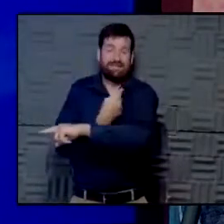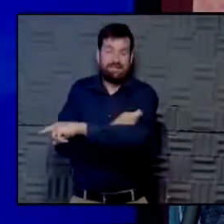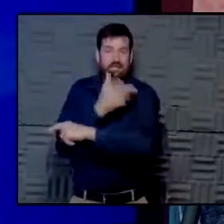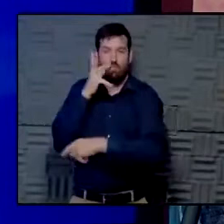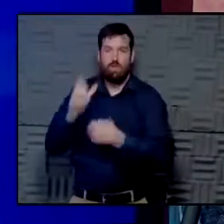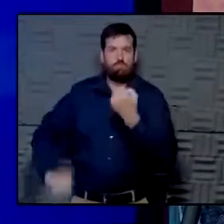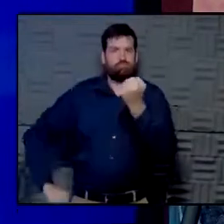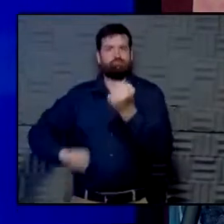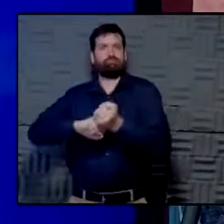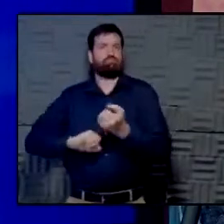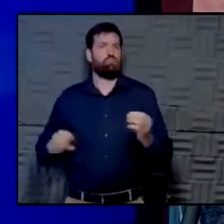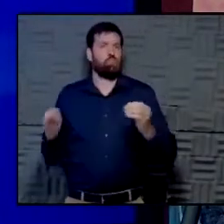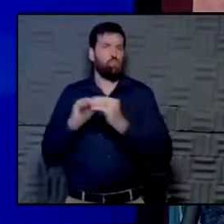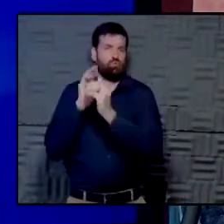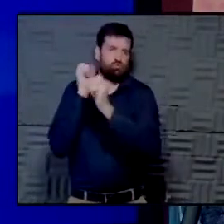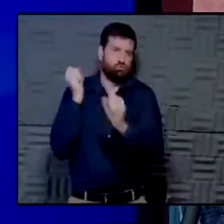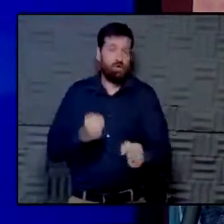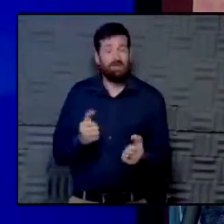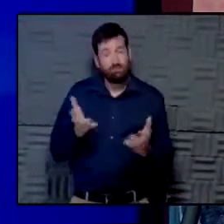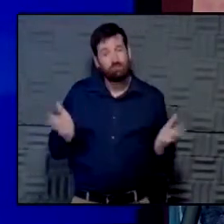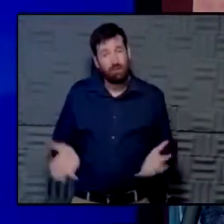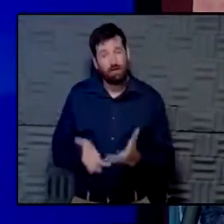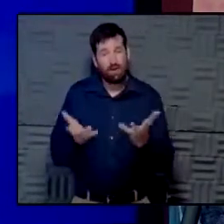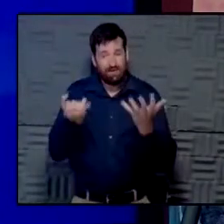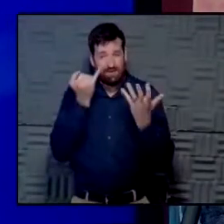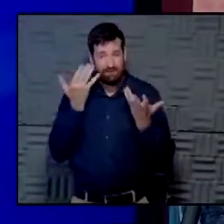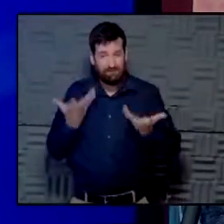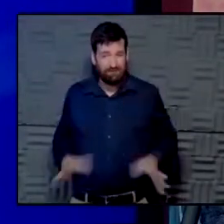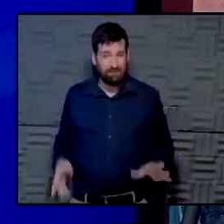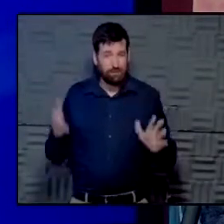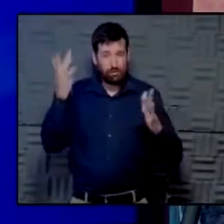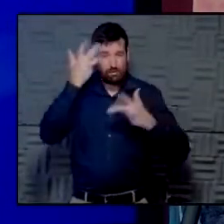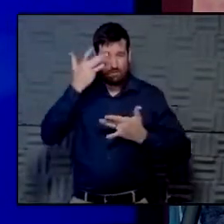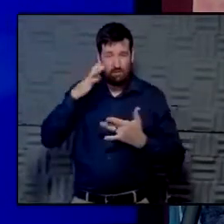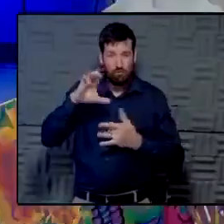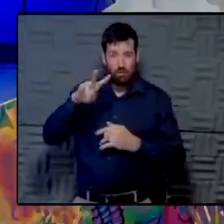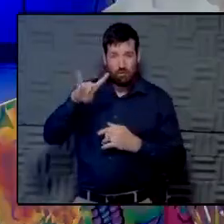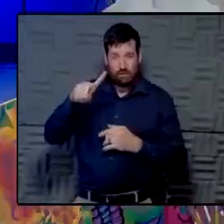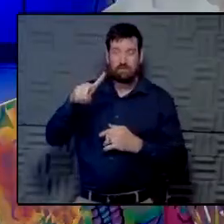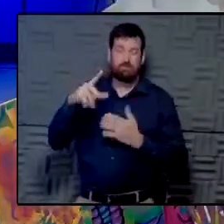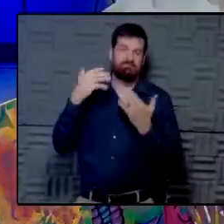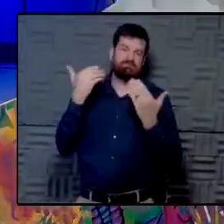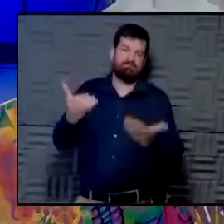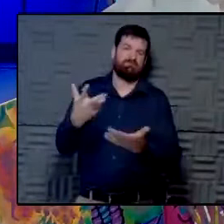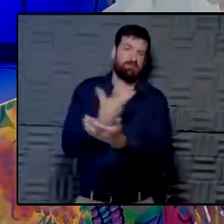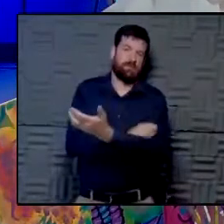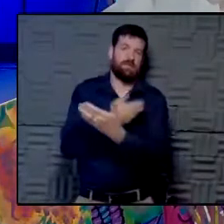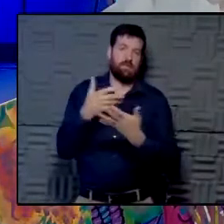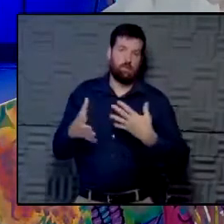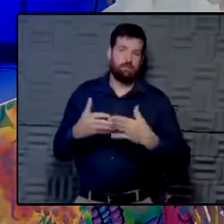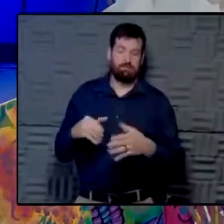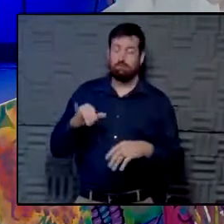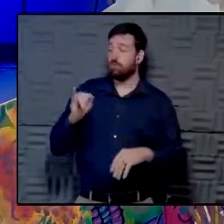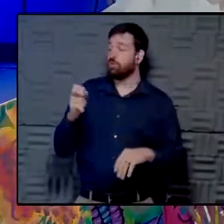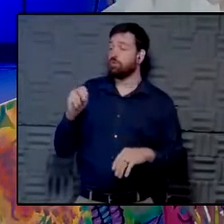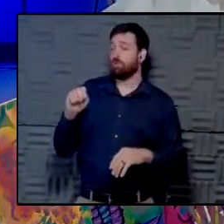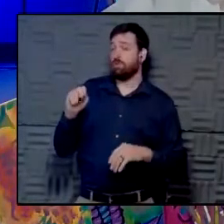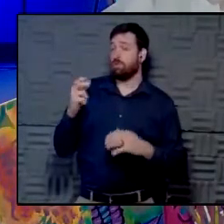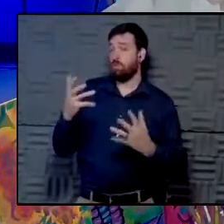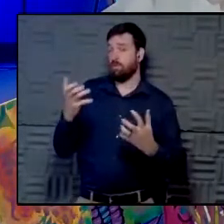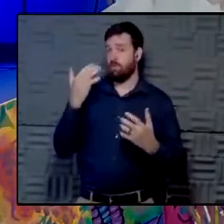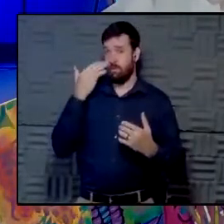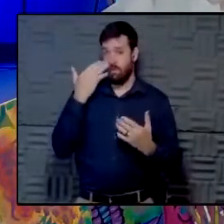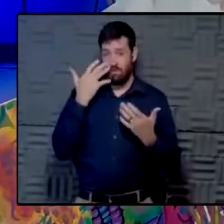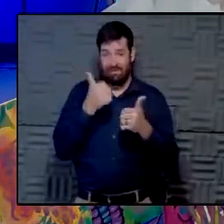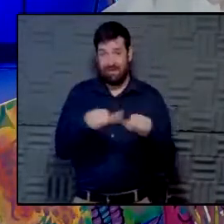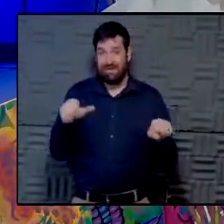would continue to recommend getting the vaccine even if you've had COVID-19. Yeah. Okay, and Jean wants to know, are there any fully